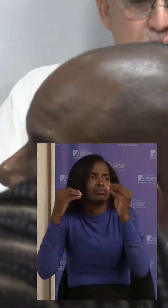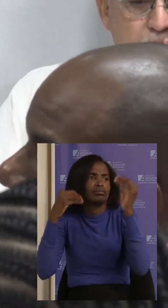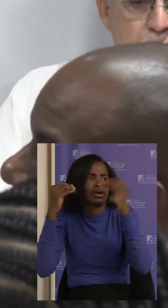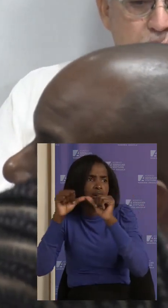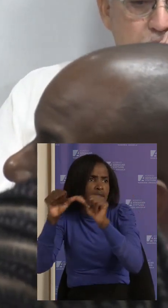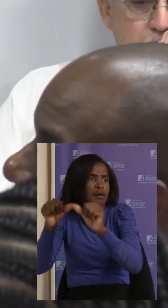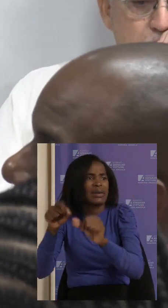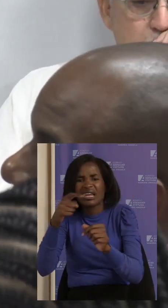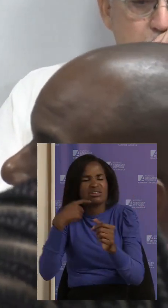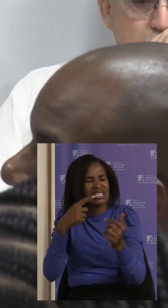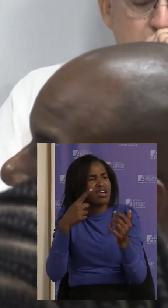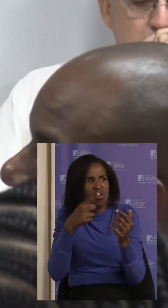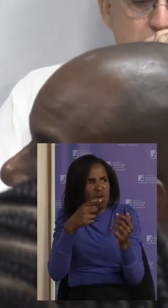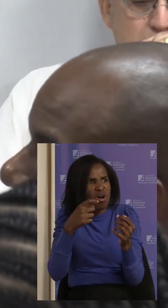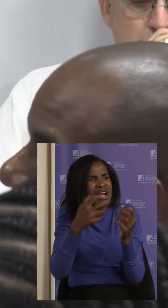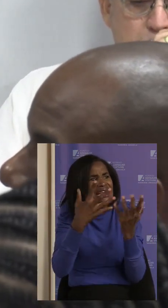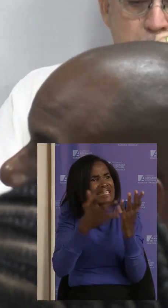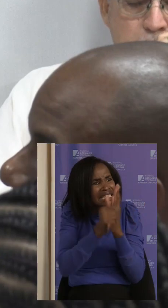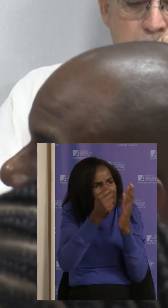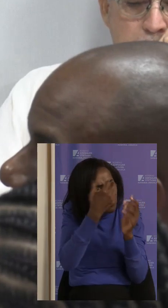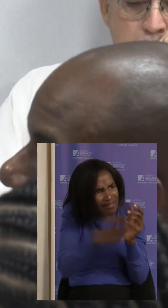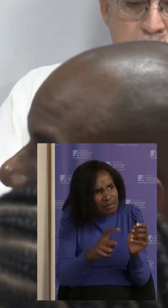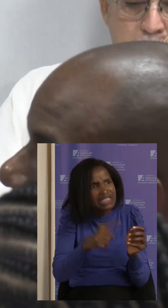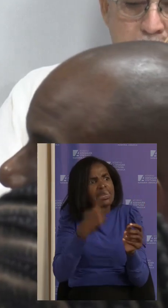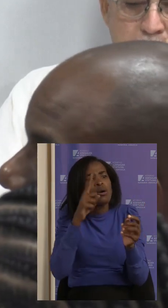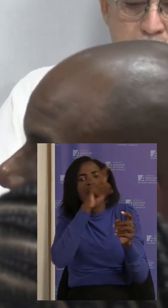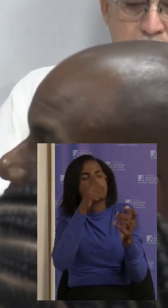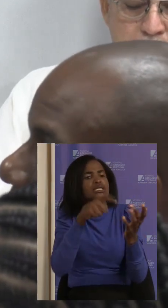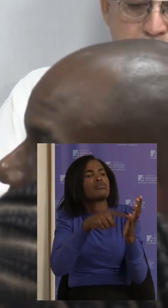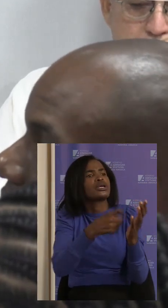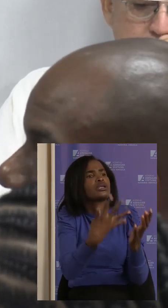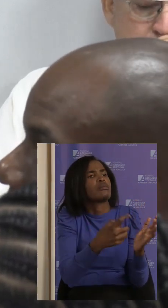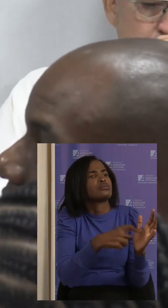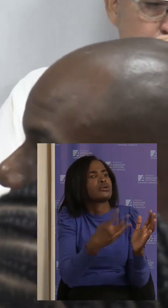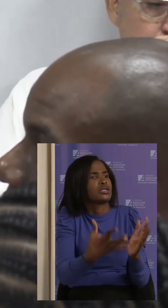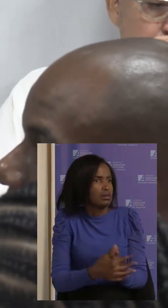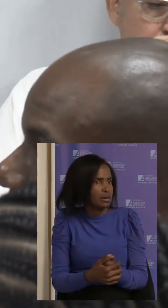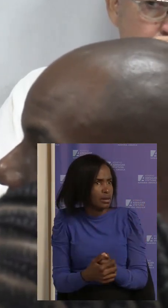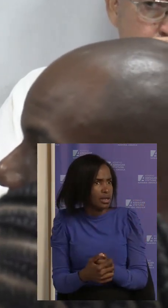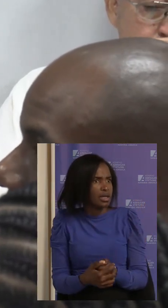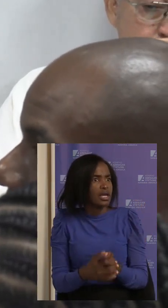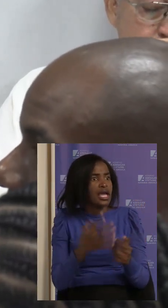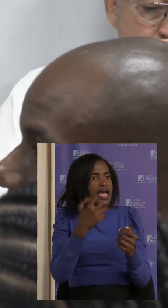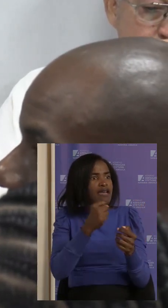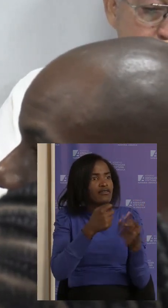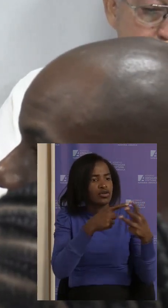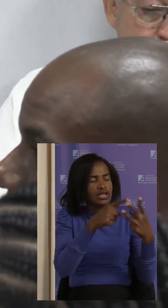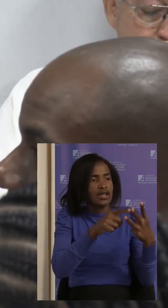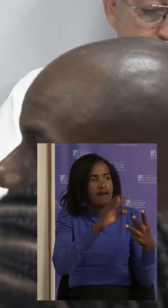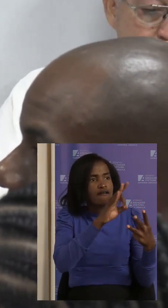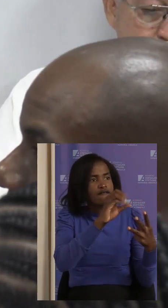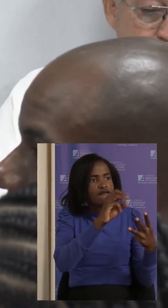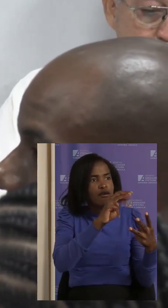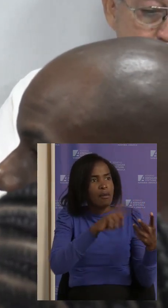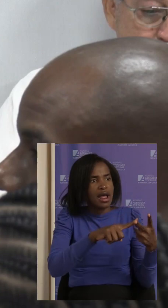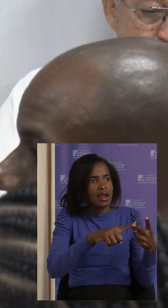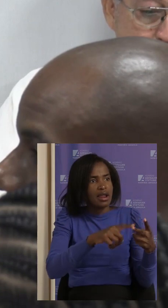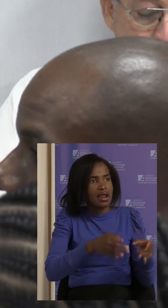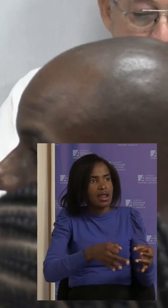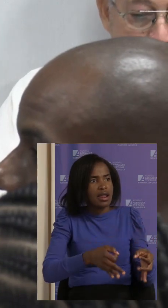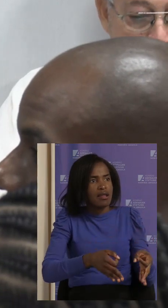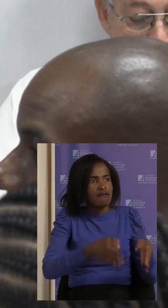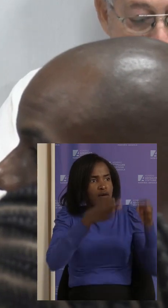because we are more focusing on one form of learning. There are 3 forms of learning: formal, informal, and non-formal. But